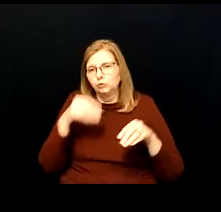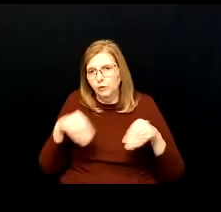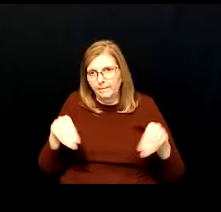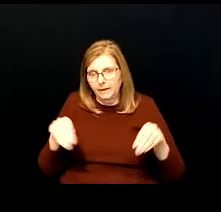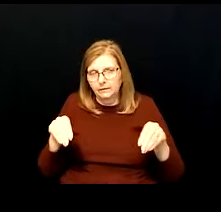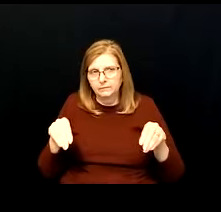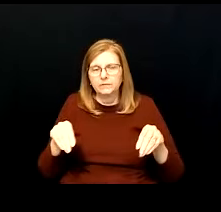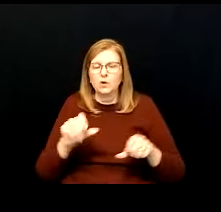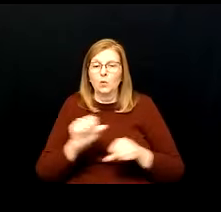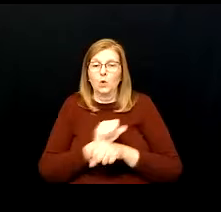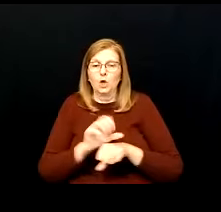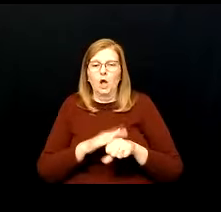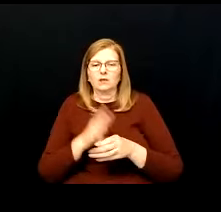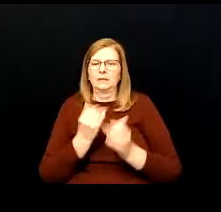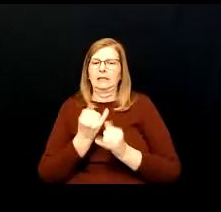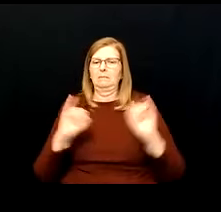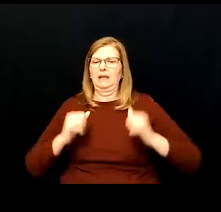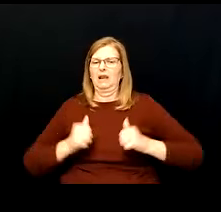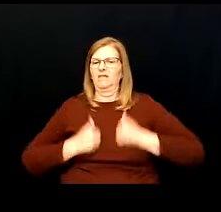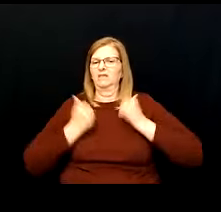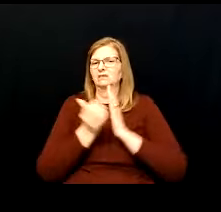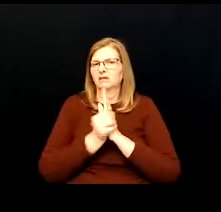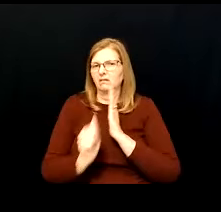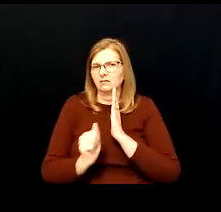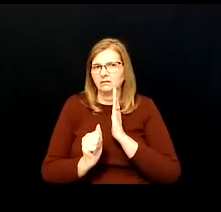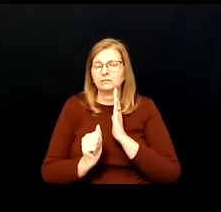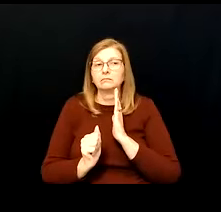working on some of those independent living skills.